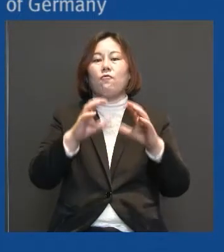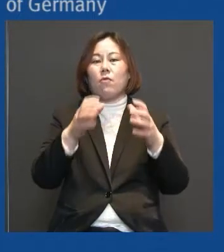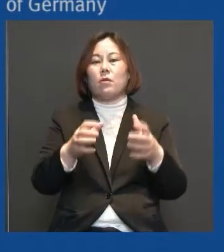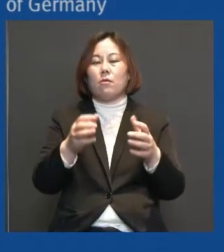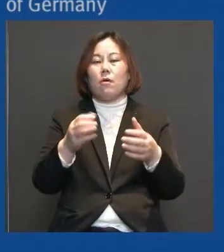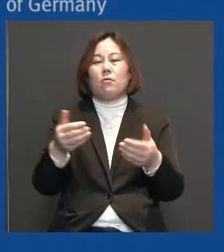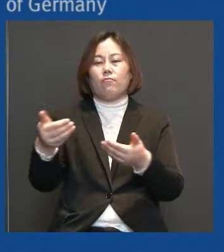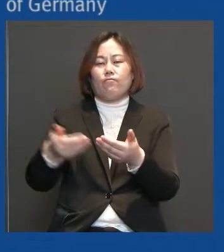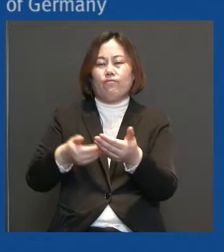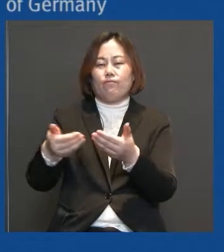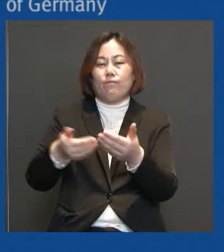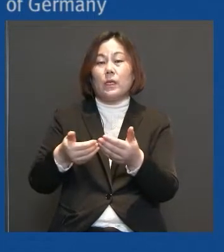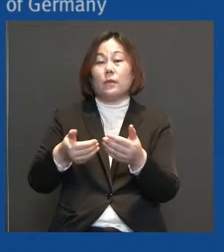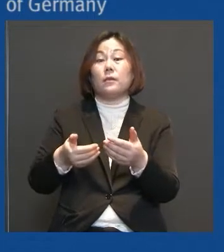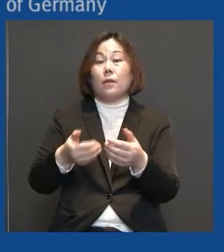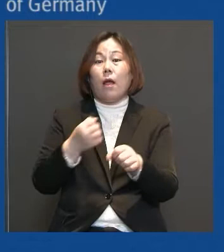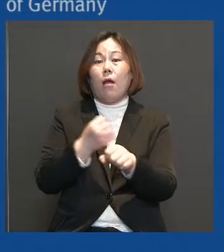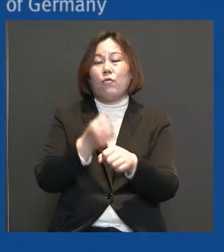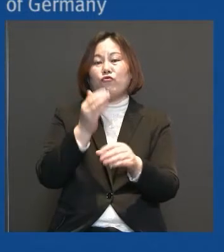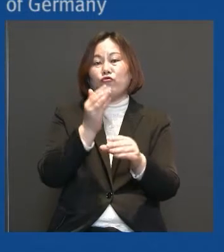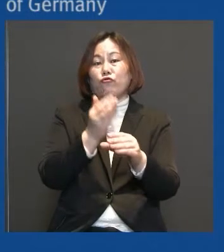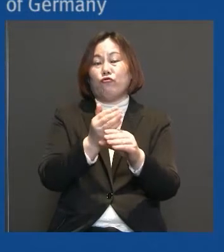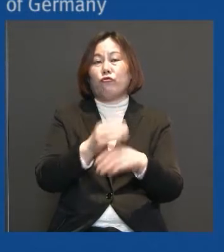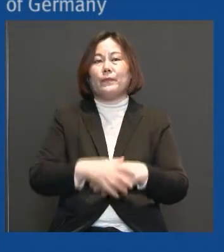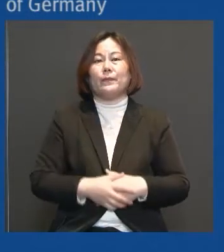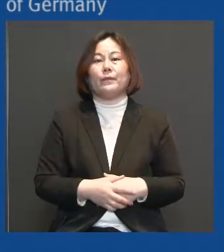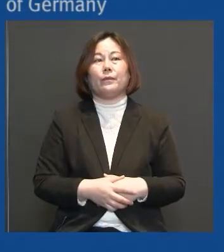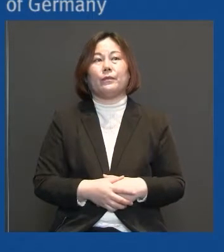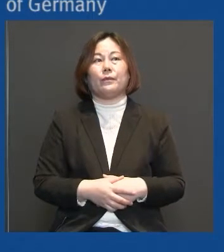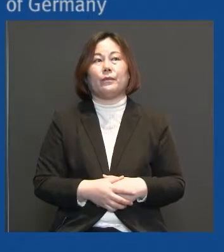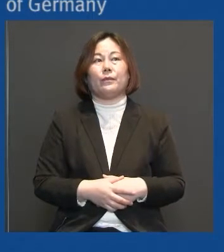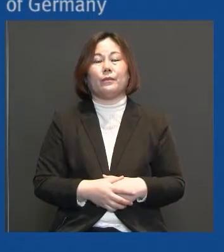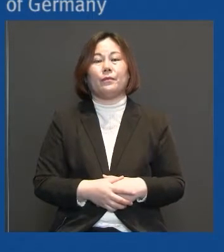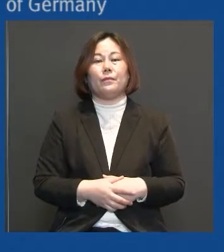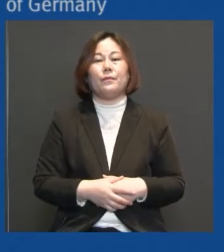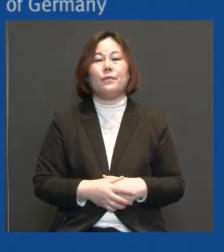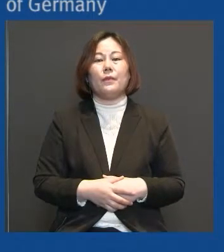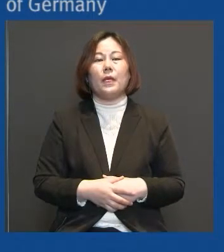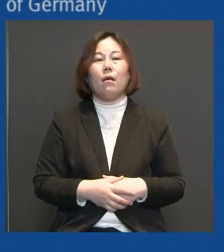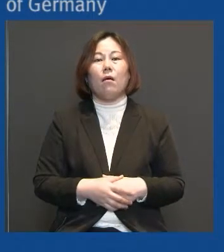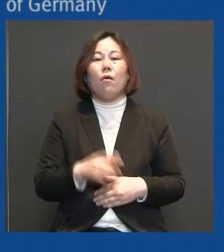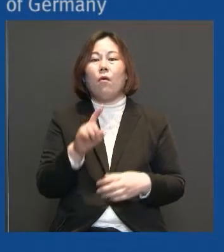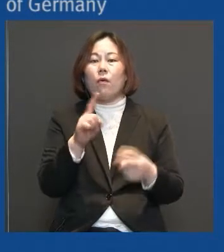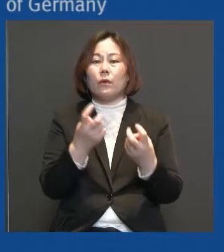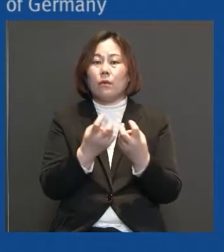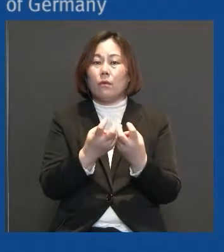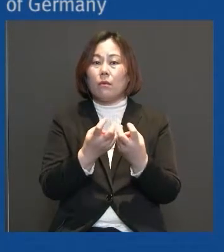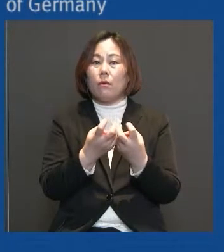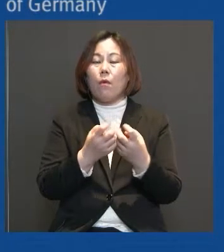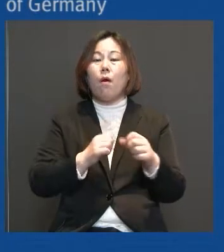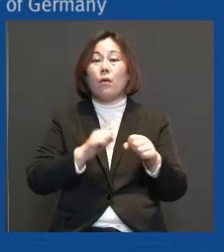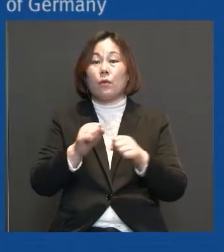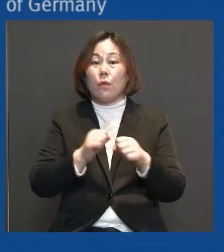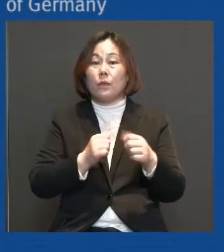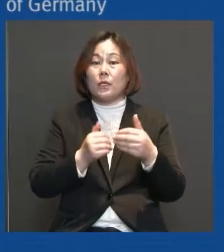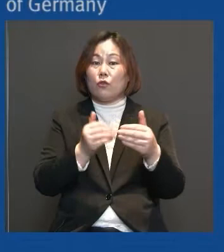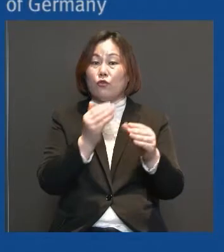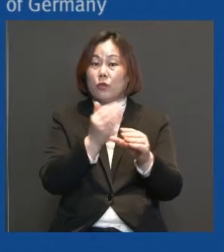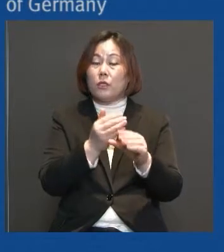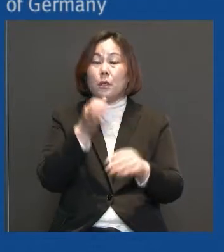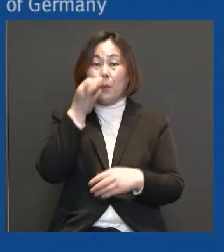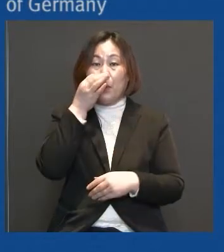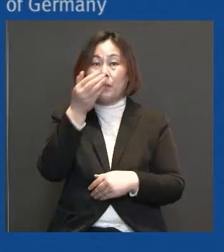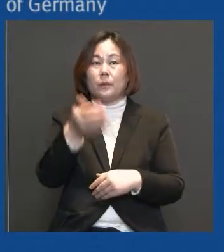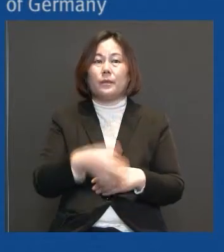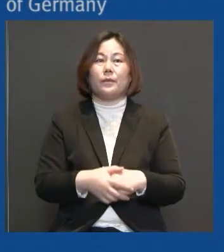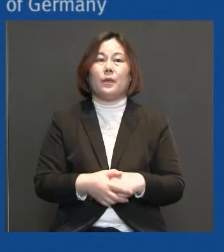So what is Germany or the federal government doing on the national level? One focus is on the promotion of integrational equity